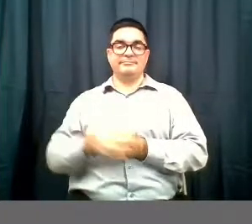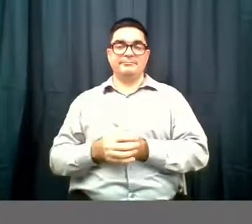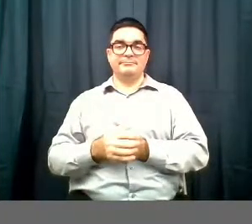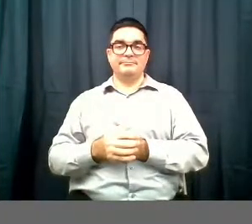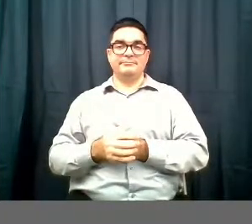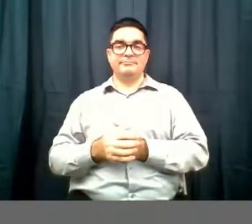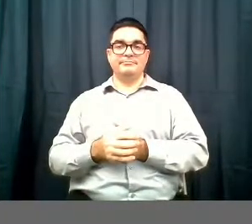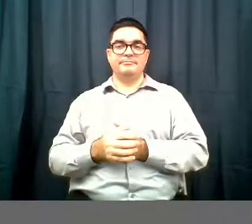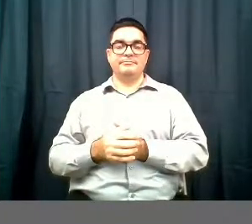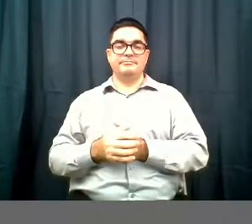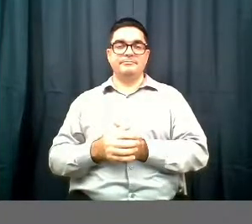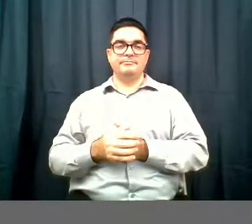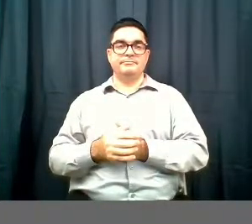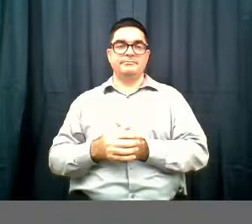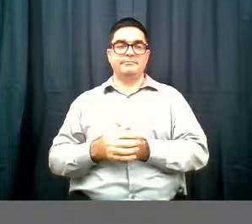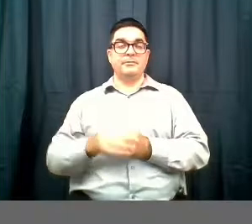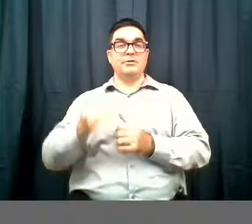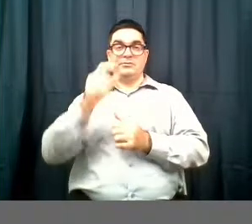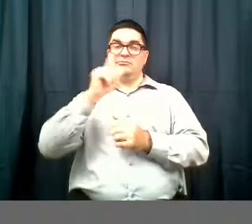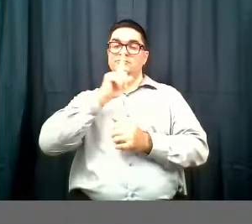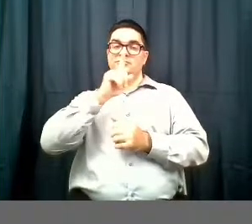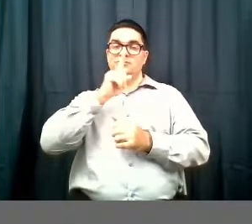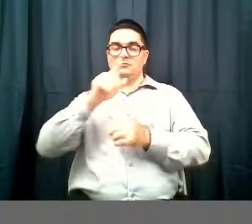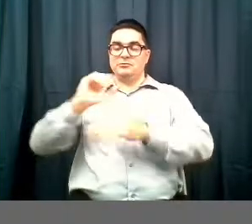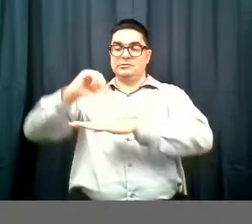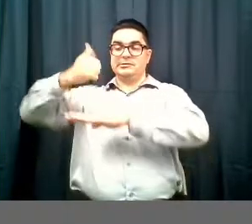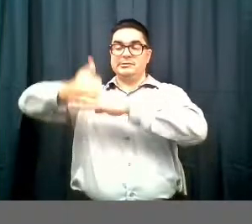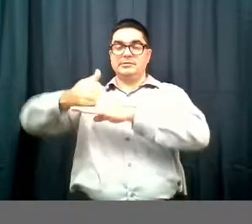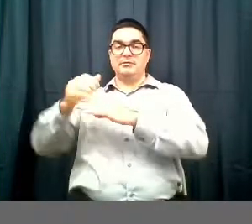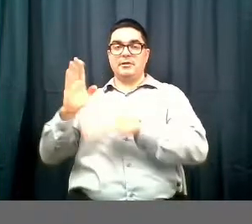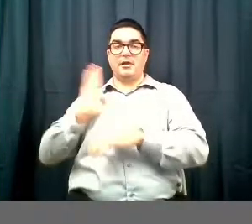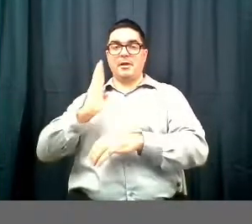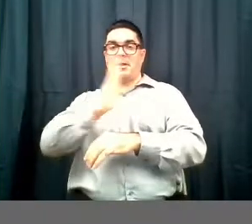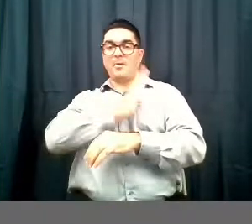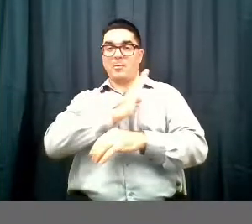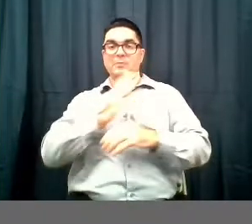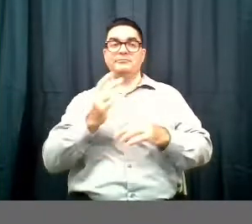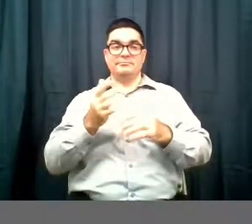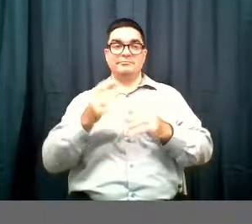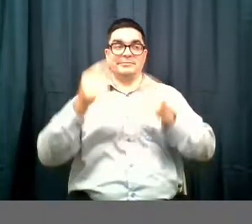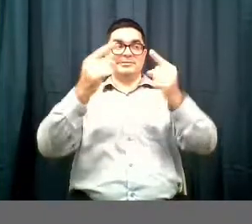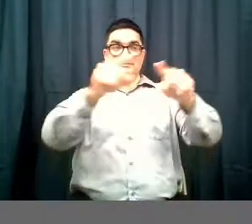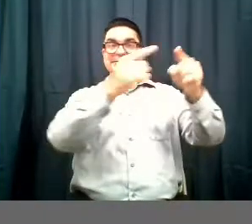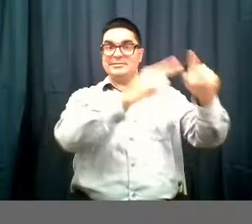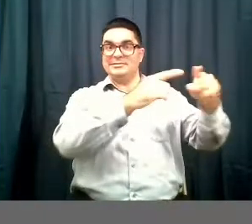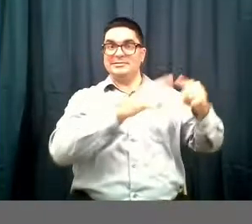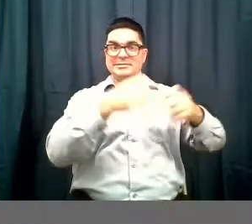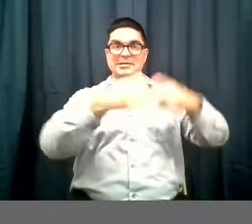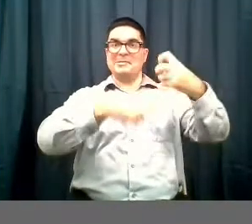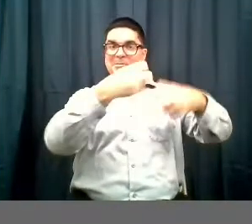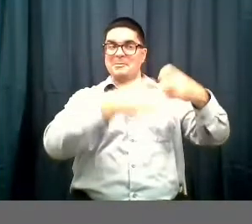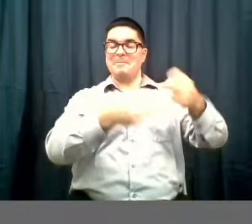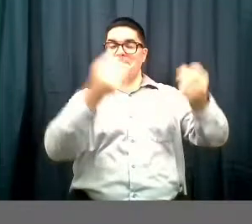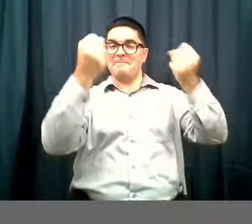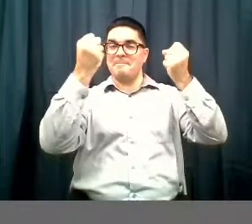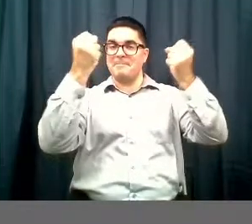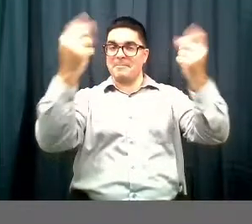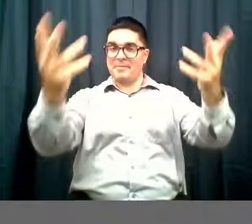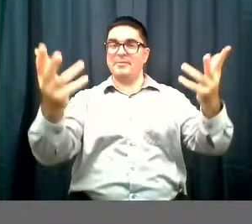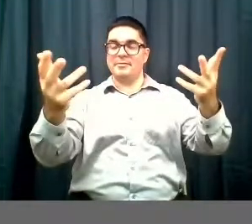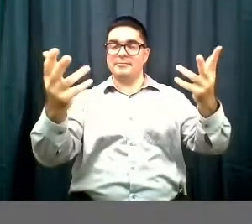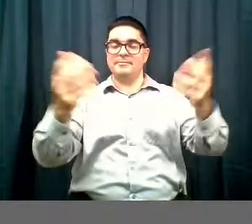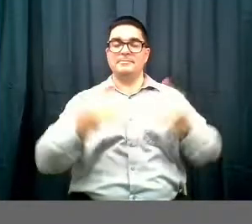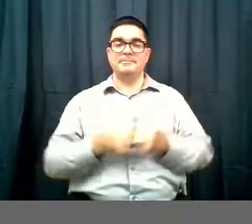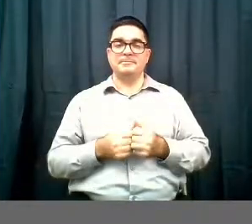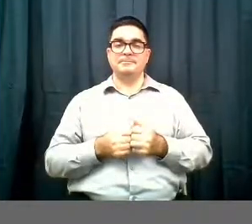Oversight Board was established and the automatic stay on debt service was enacted. There were many factors that brought this to